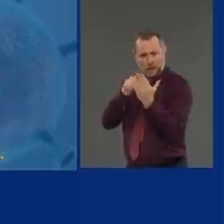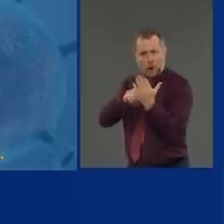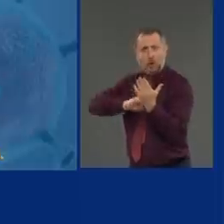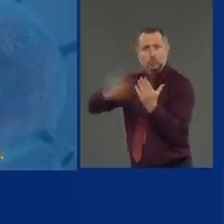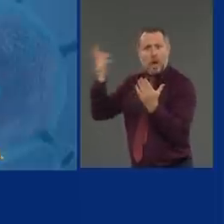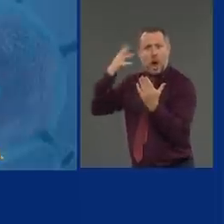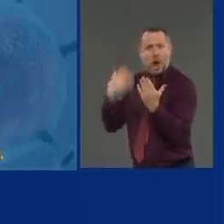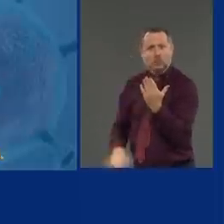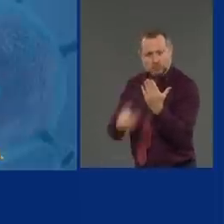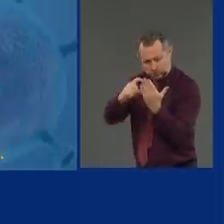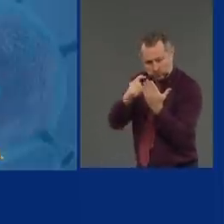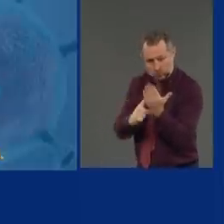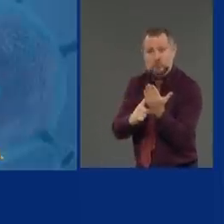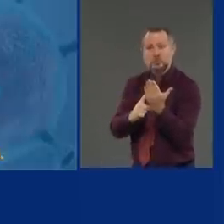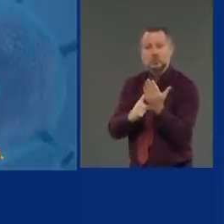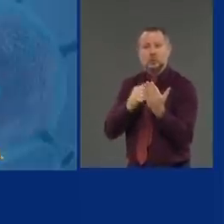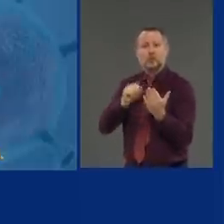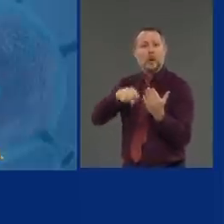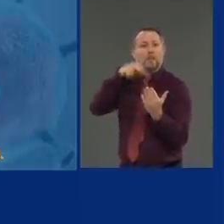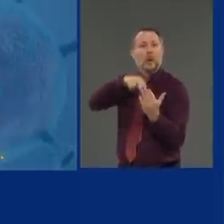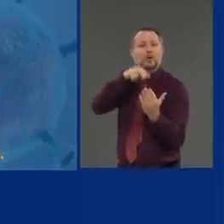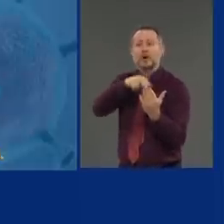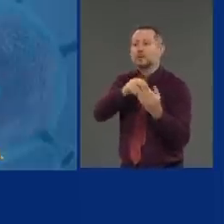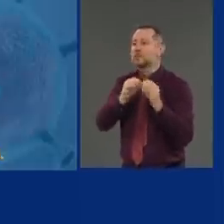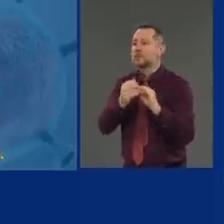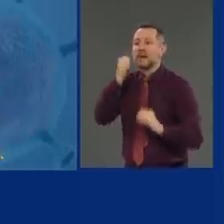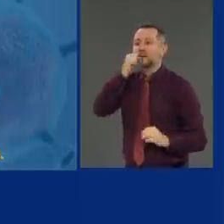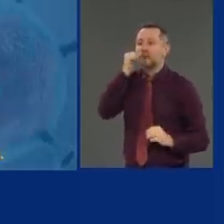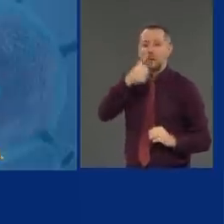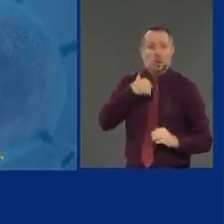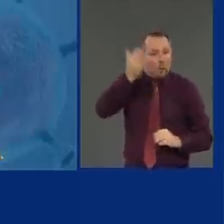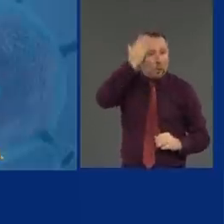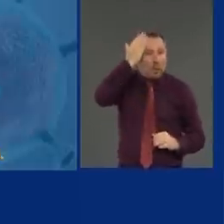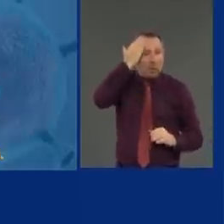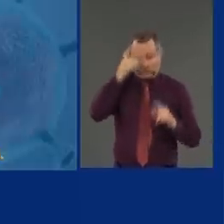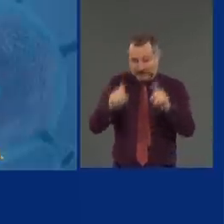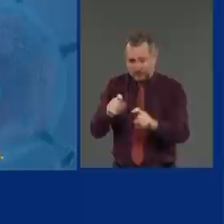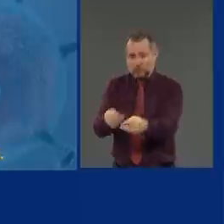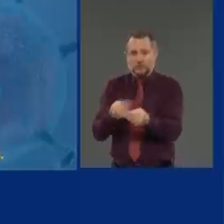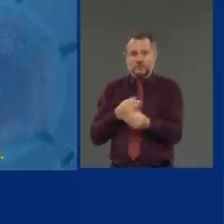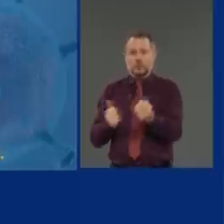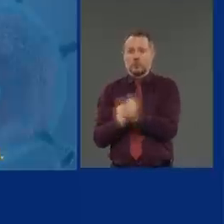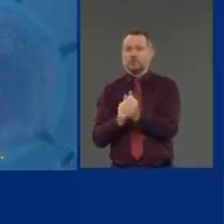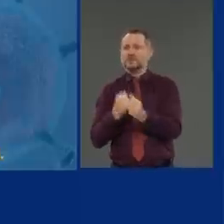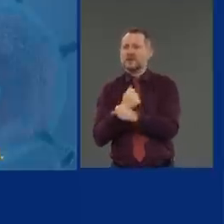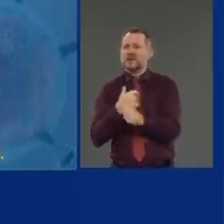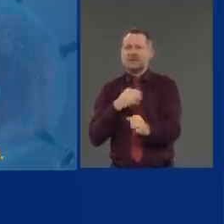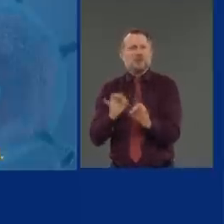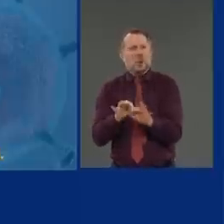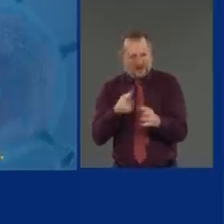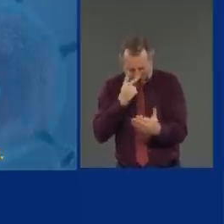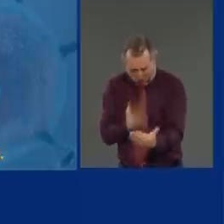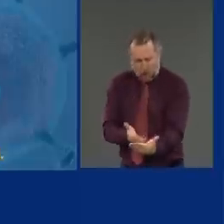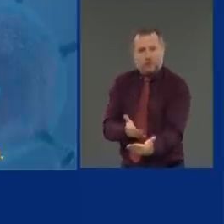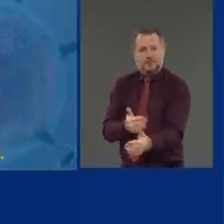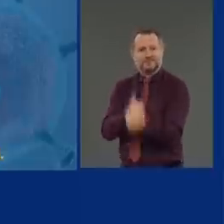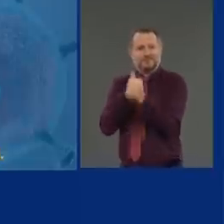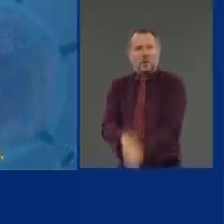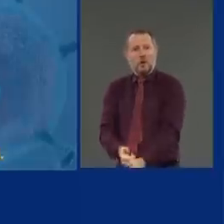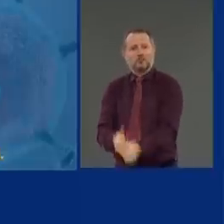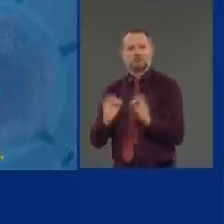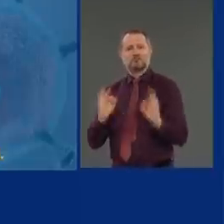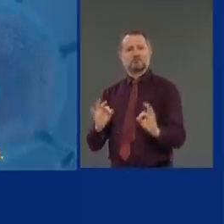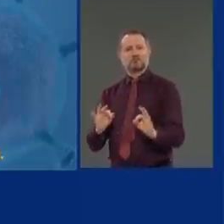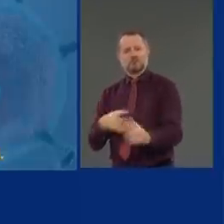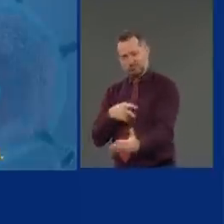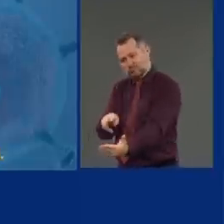what's happening on a daily basis. Well, do exactly that. Watch those daily numbers. And